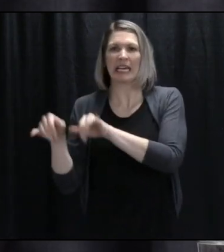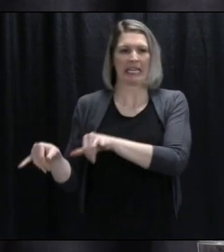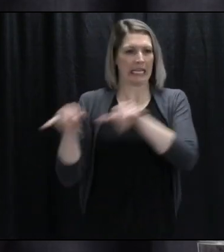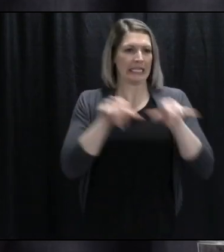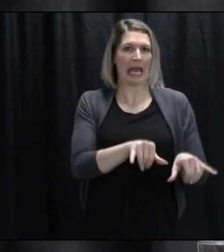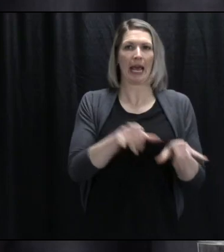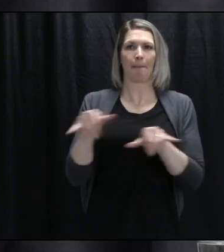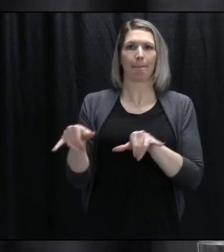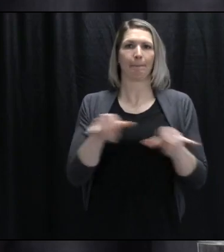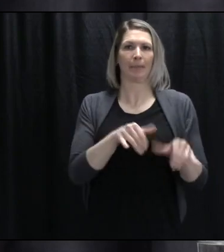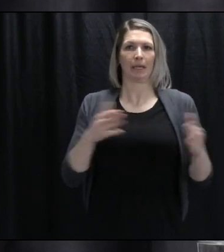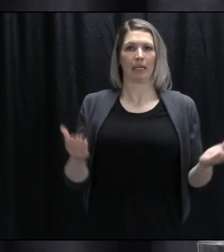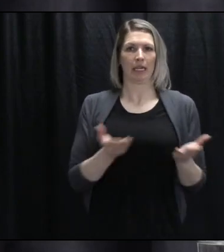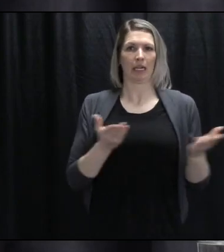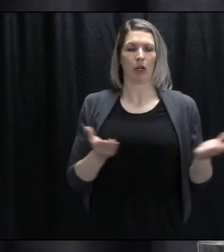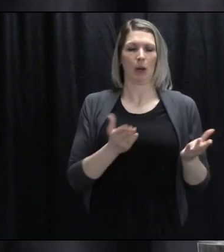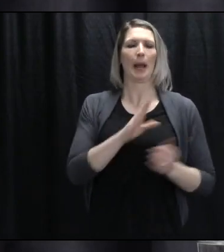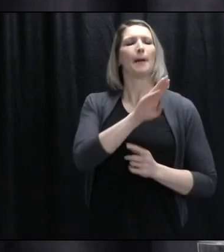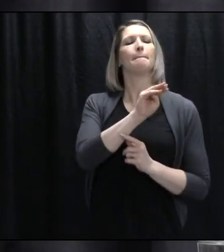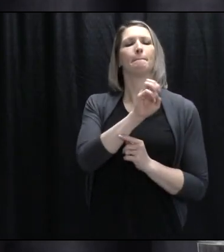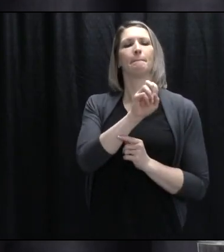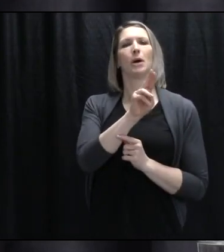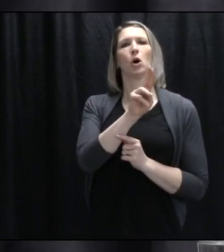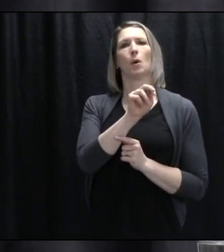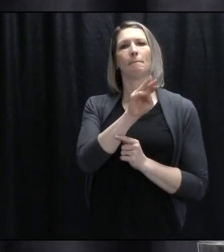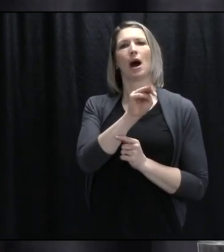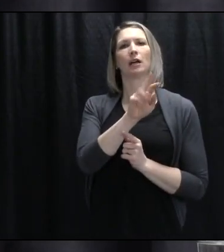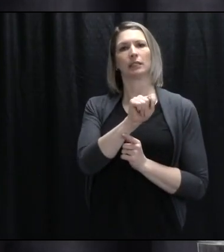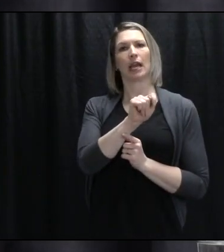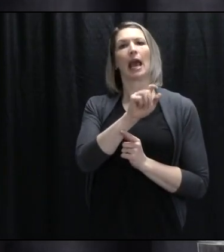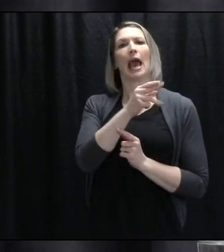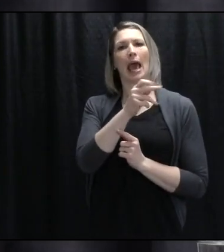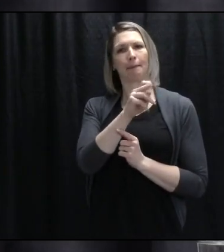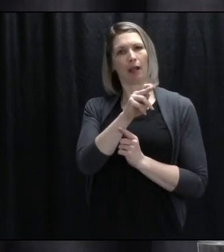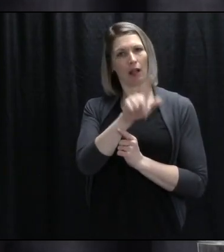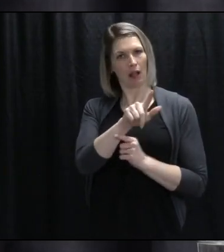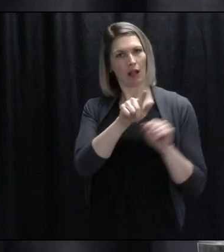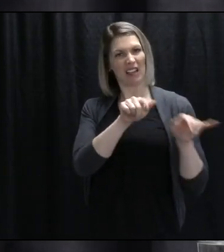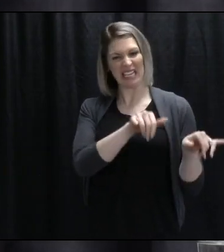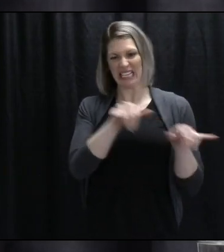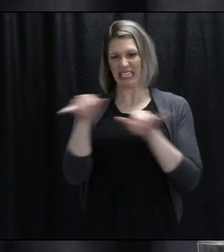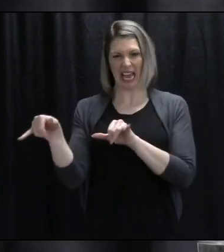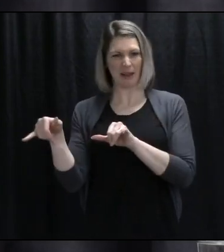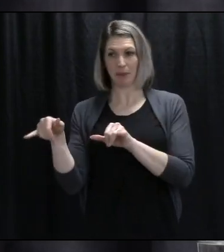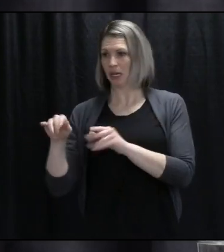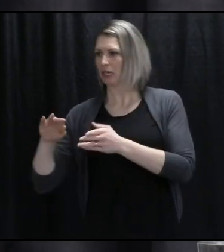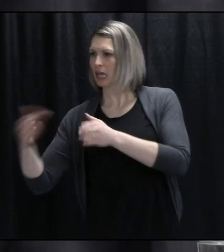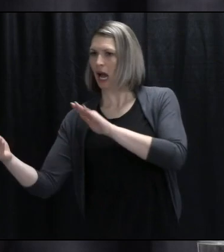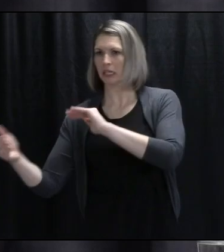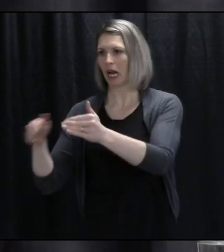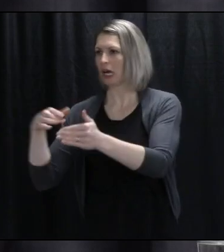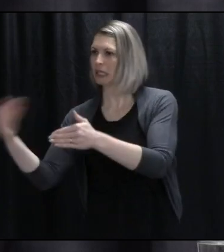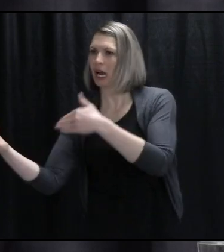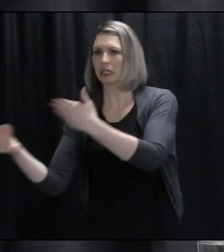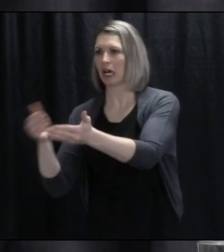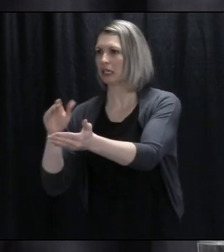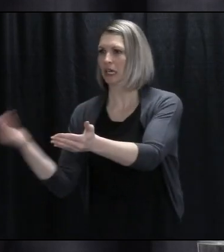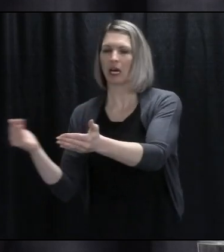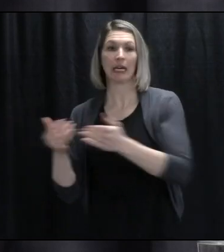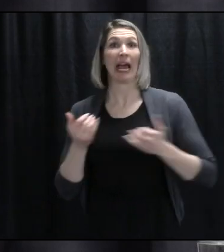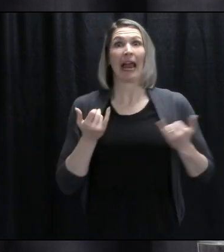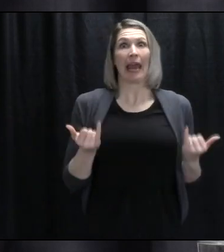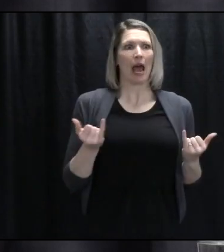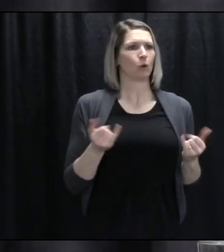disease. I don't think, given the nature of social media and the information flood that is out there, that anyone